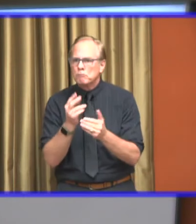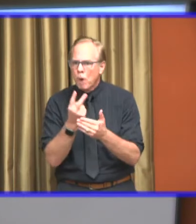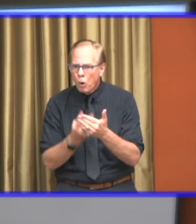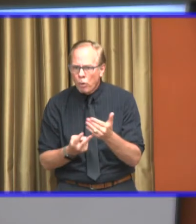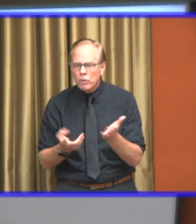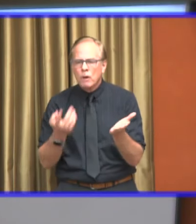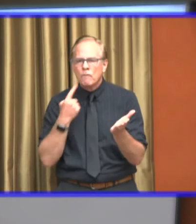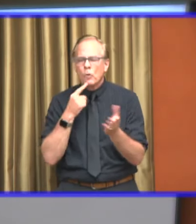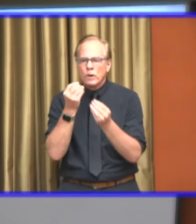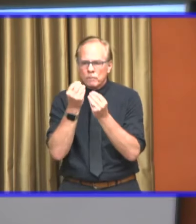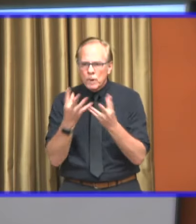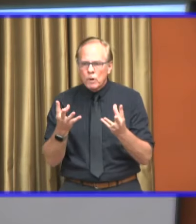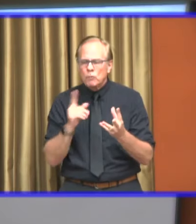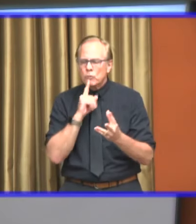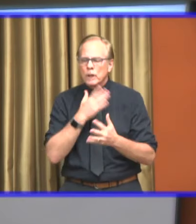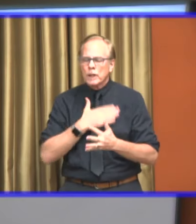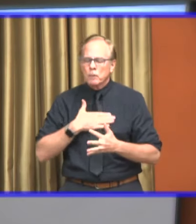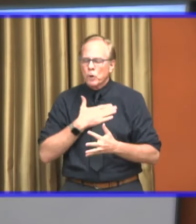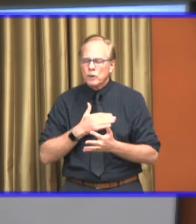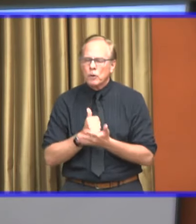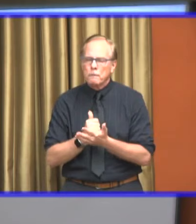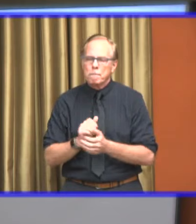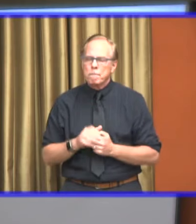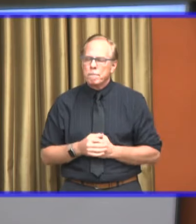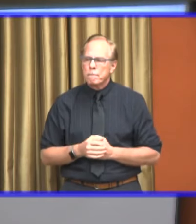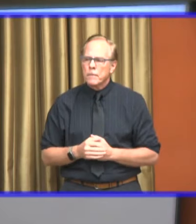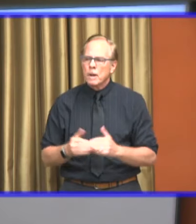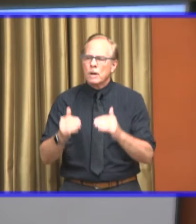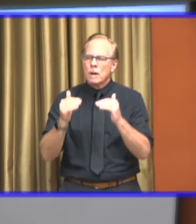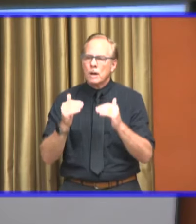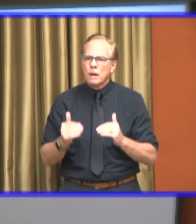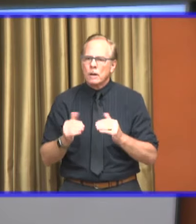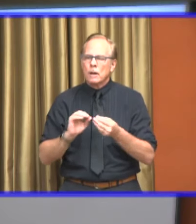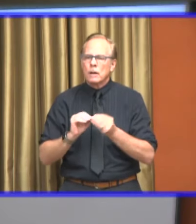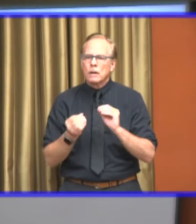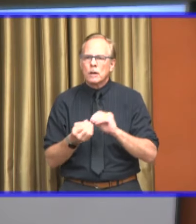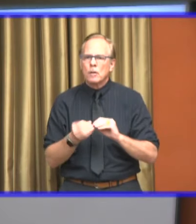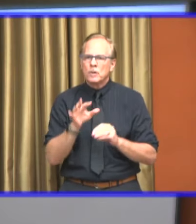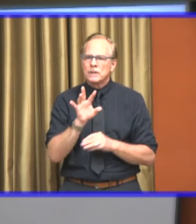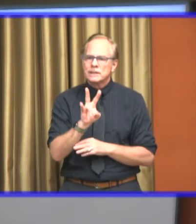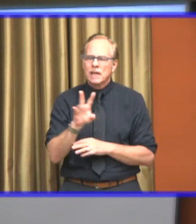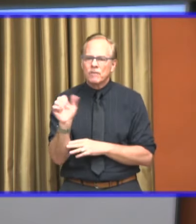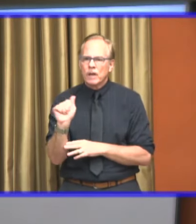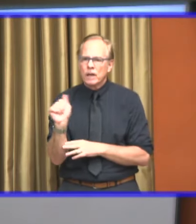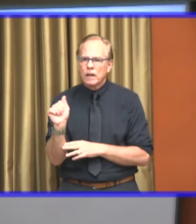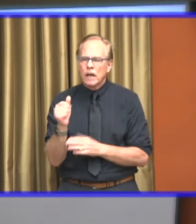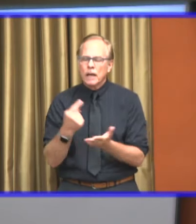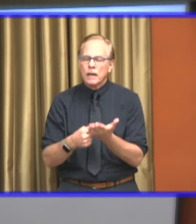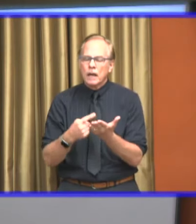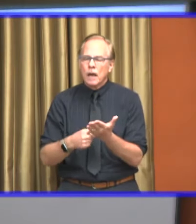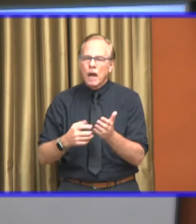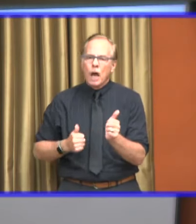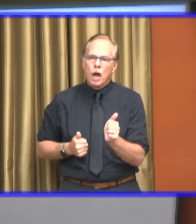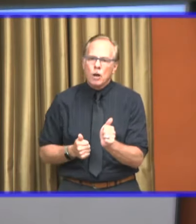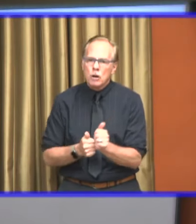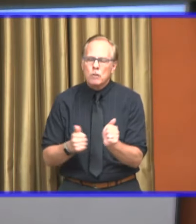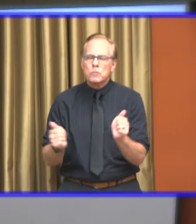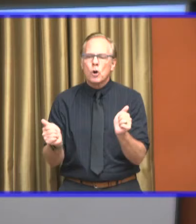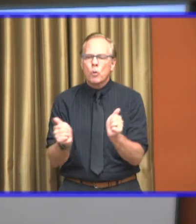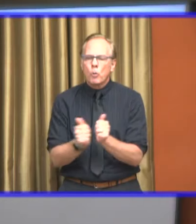you. Appreciate your leadership. Thank you. Let's move on to item 7A, please. Discussion regarding updates pertaining